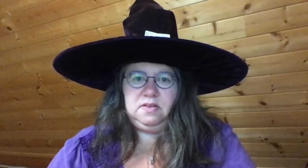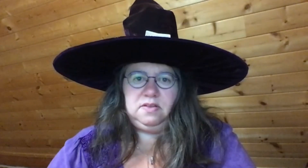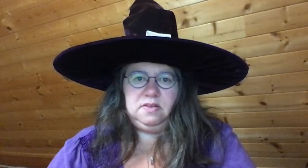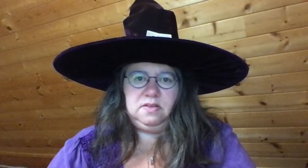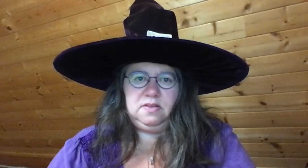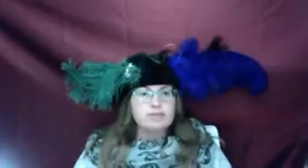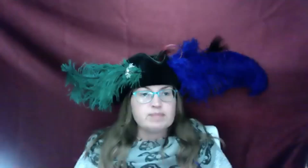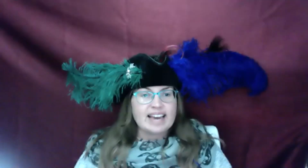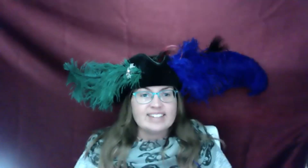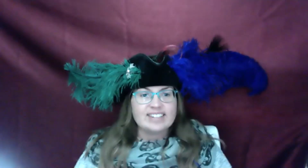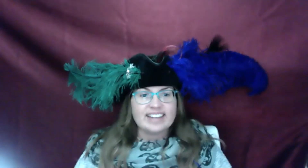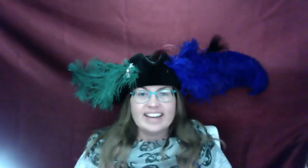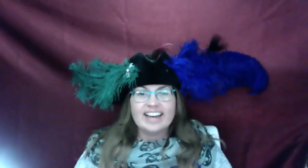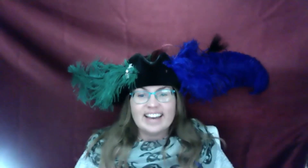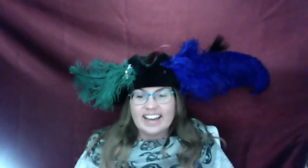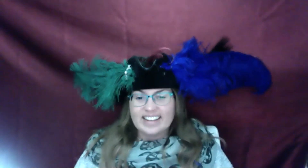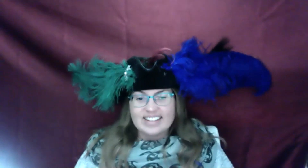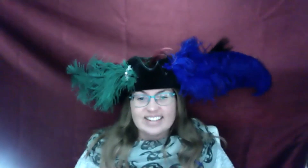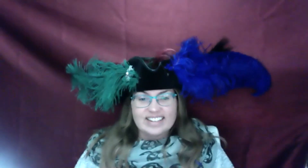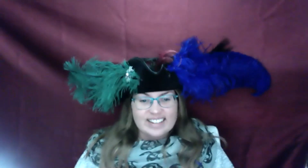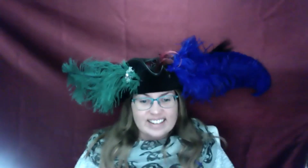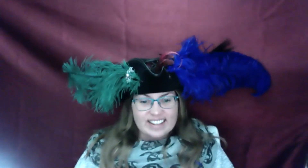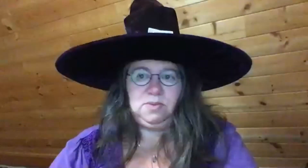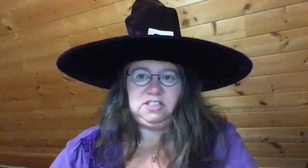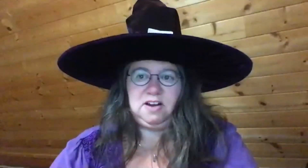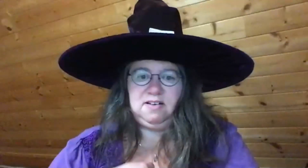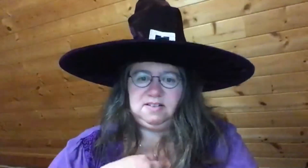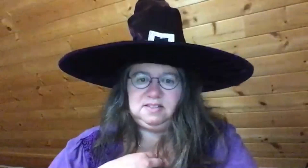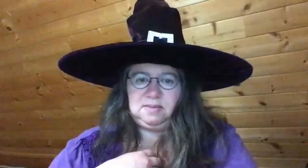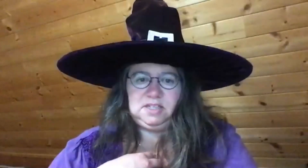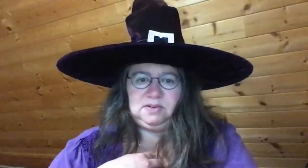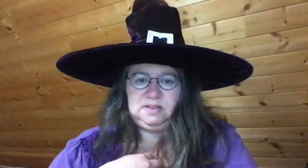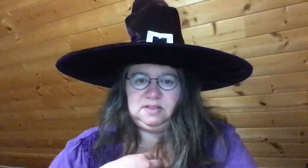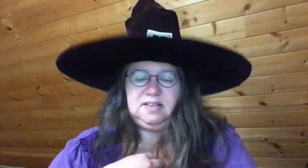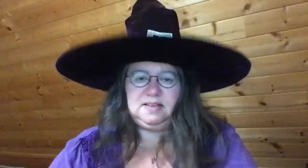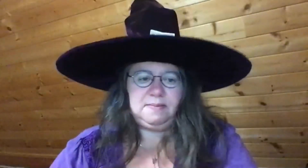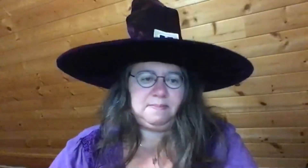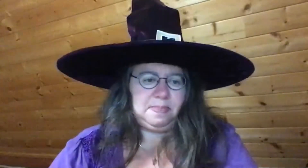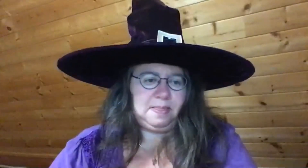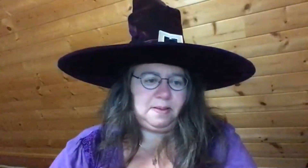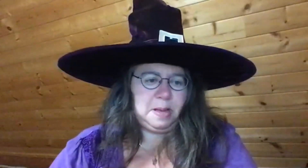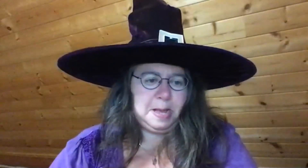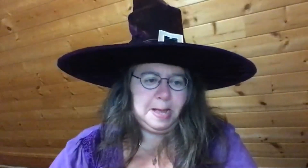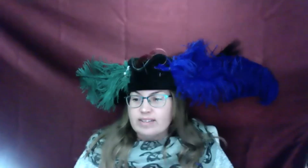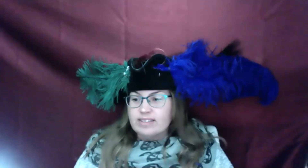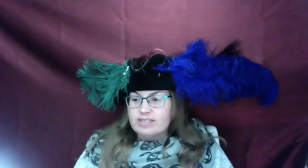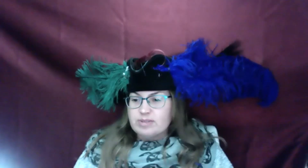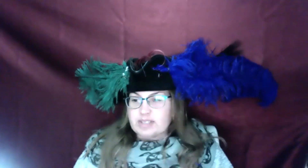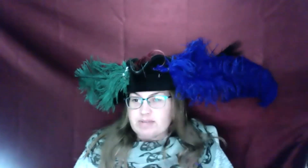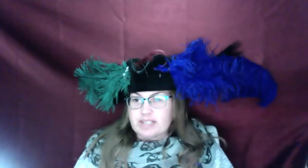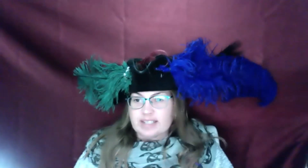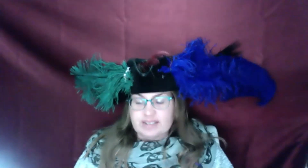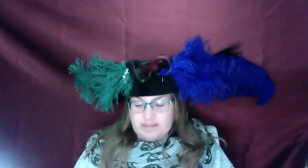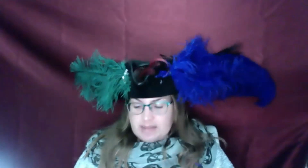Oh, no, it was me actually. That's what I said, Angela M, yeah. Did you want to share? Yeah. Well, it was